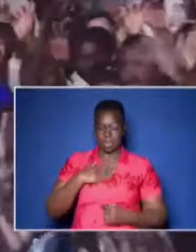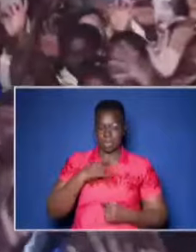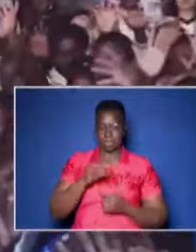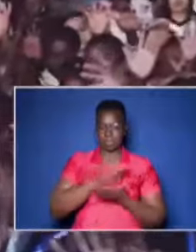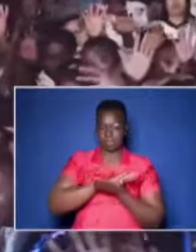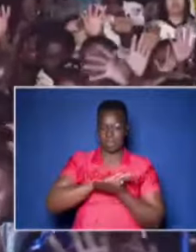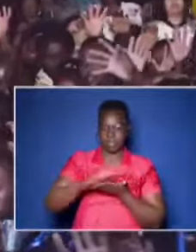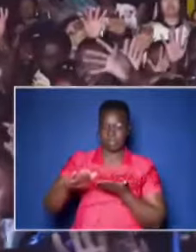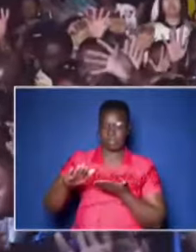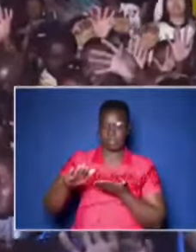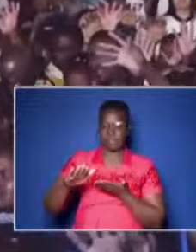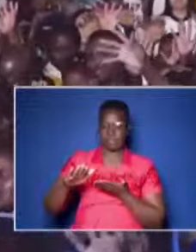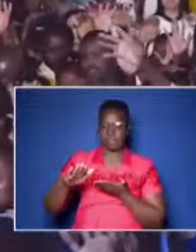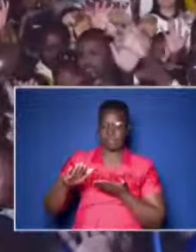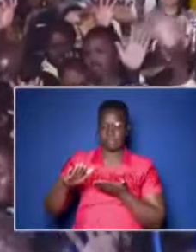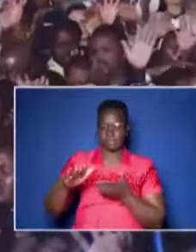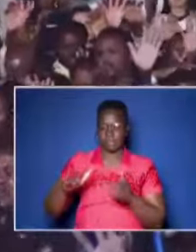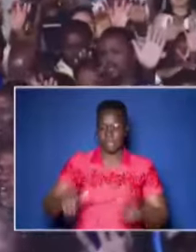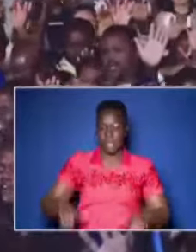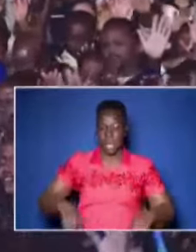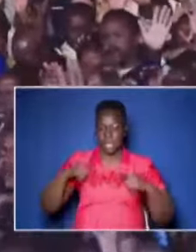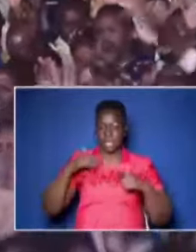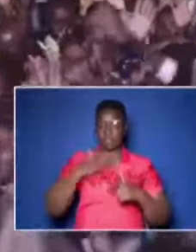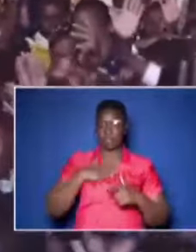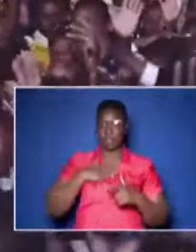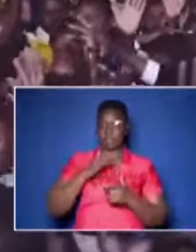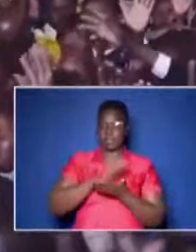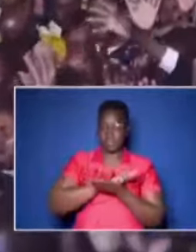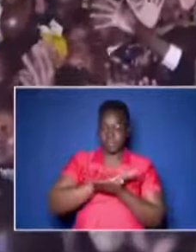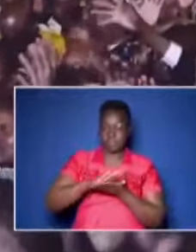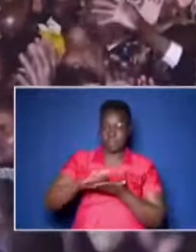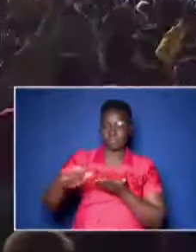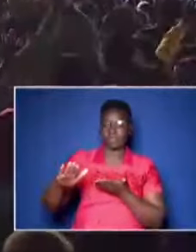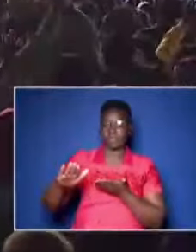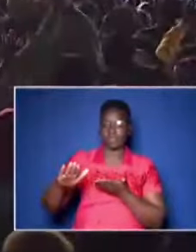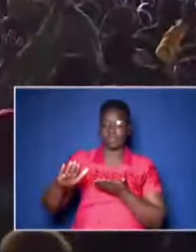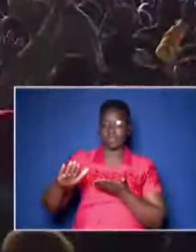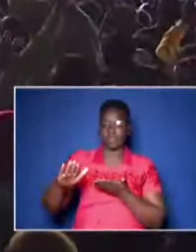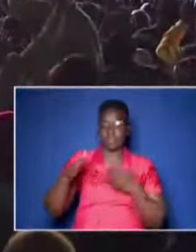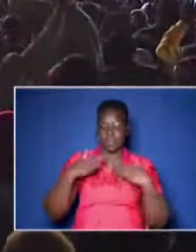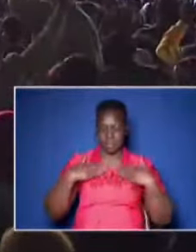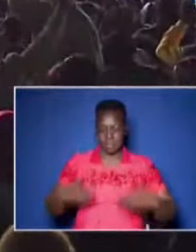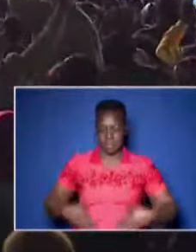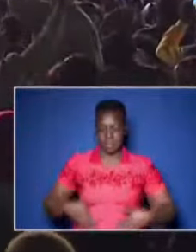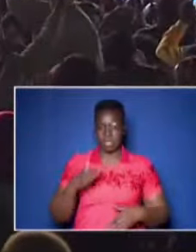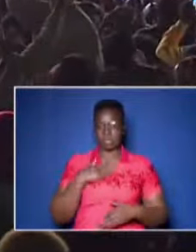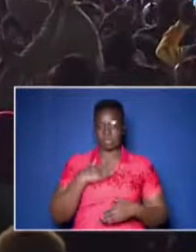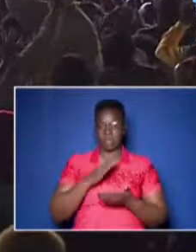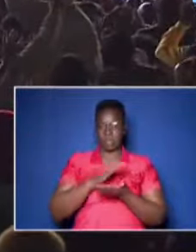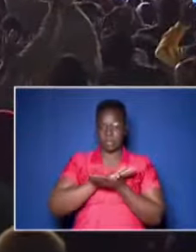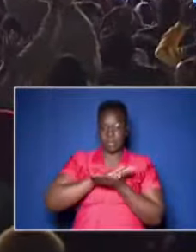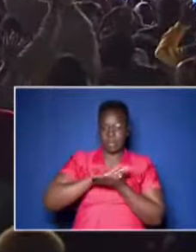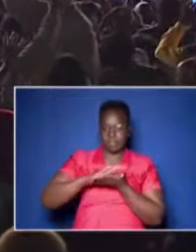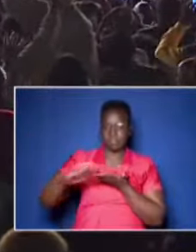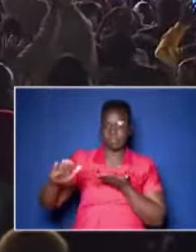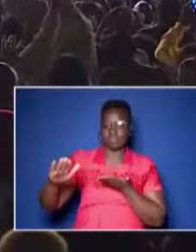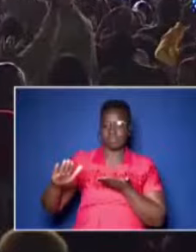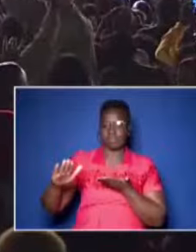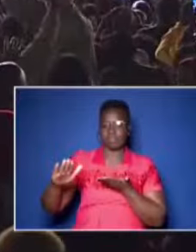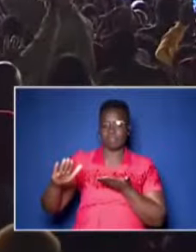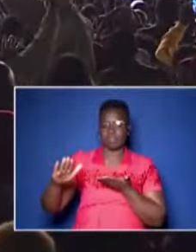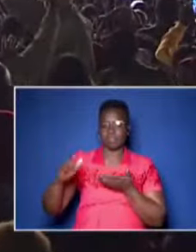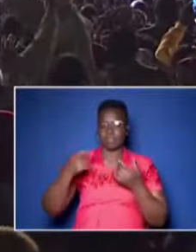Clee my heart cleanse my life my life cleanse my body Clee my body